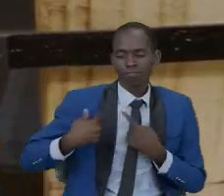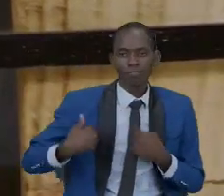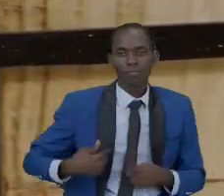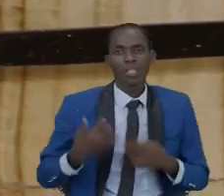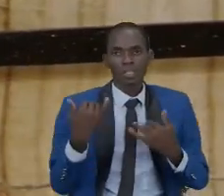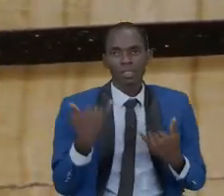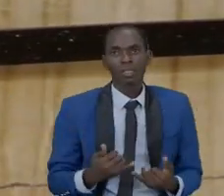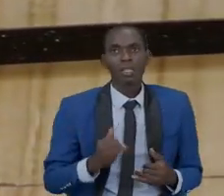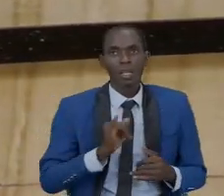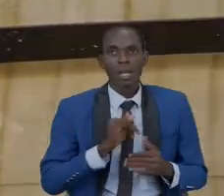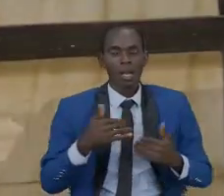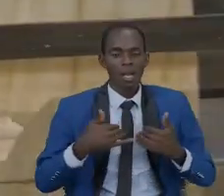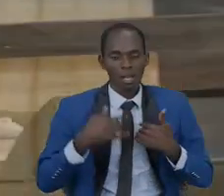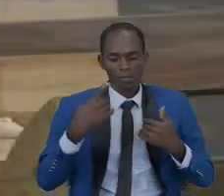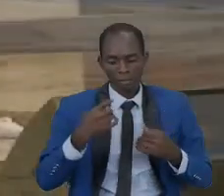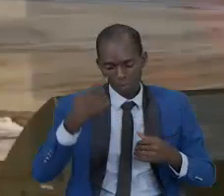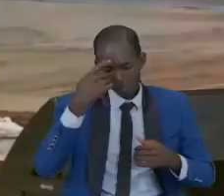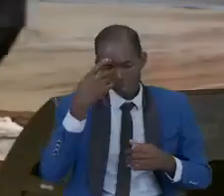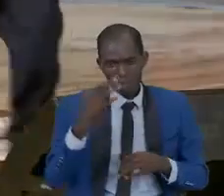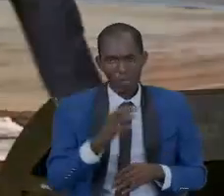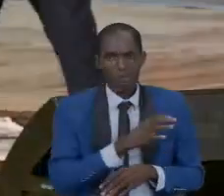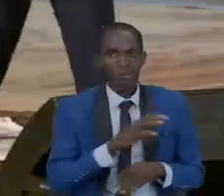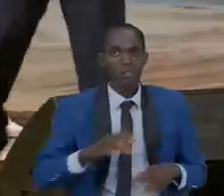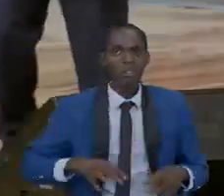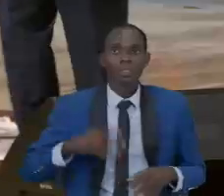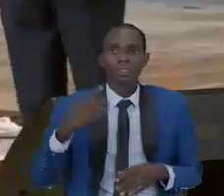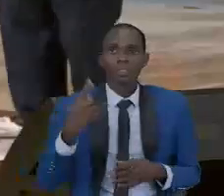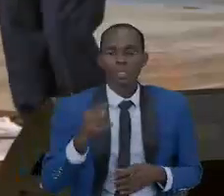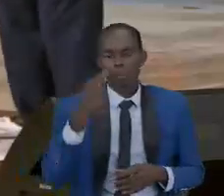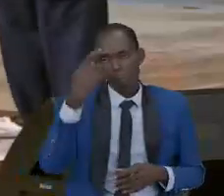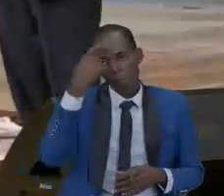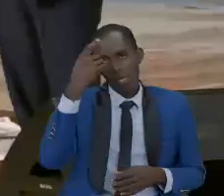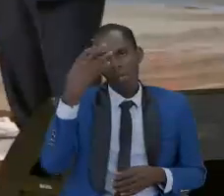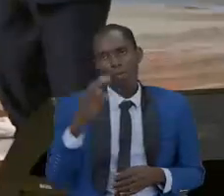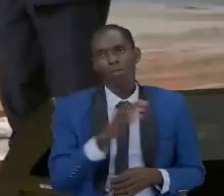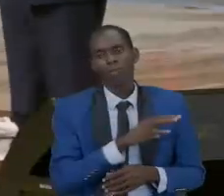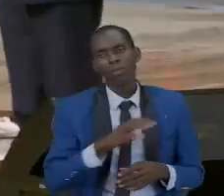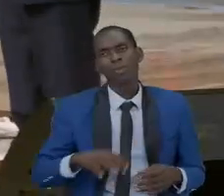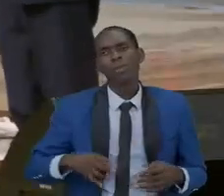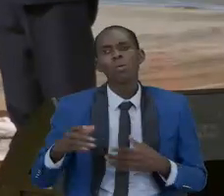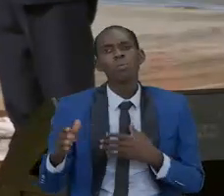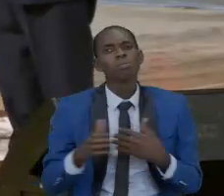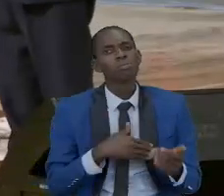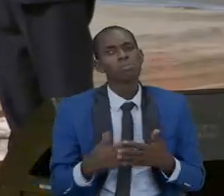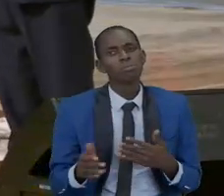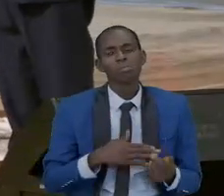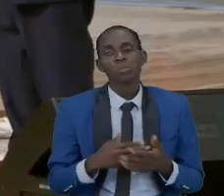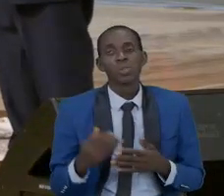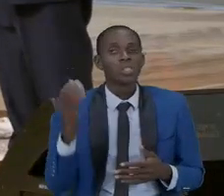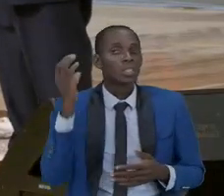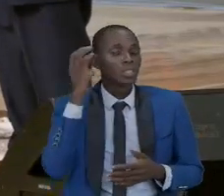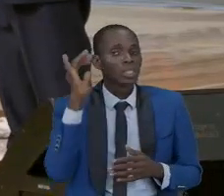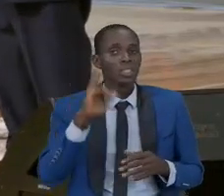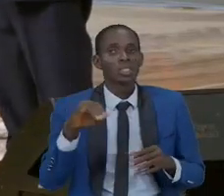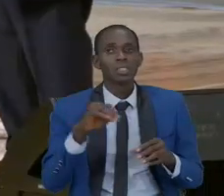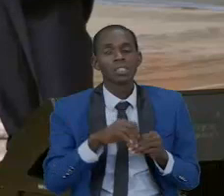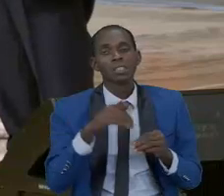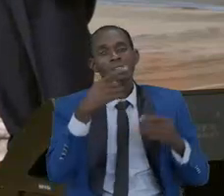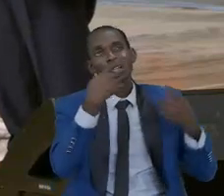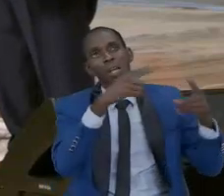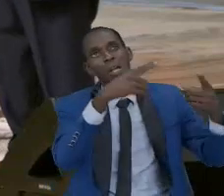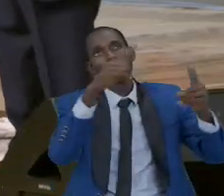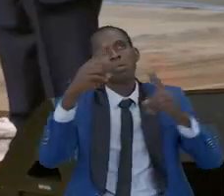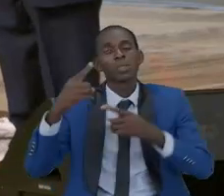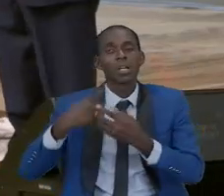I have the mind of Christ the mind of Christ whatever we're hearing in the current of fears